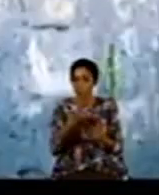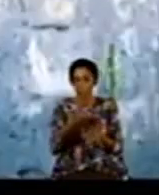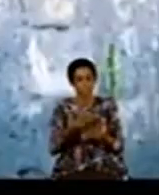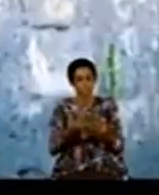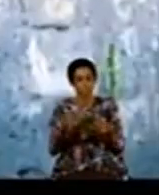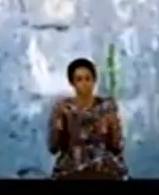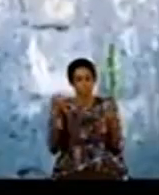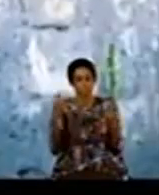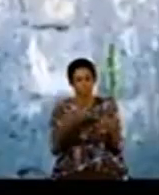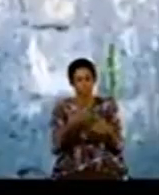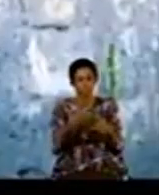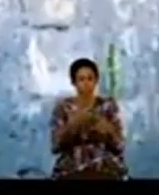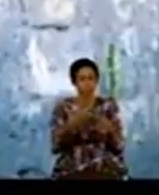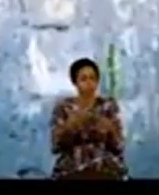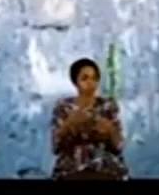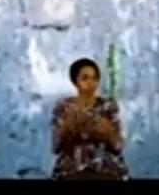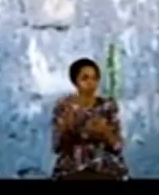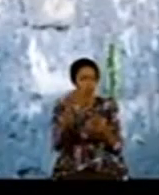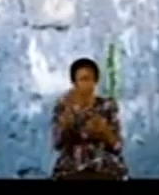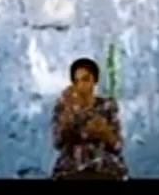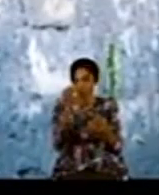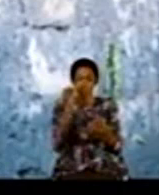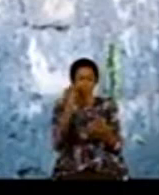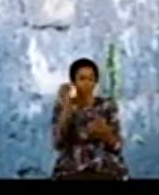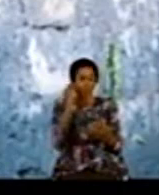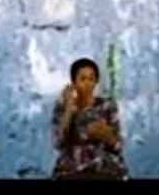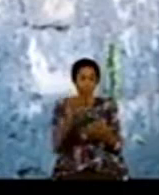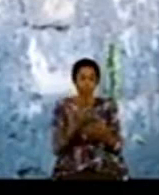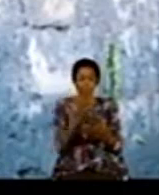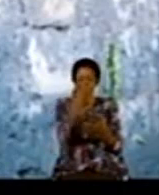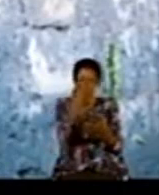we went back home, we even slept. The following